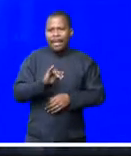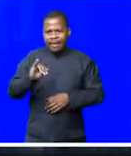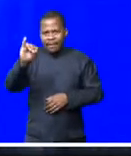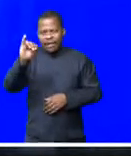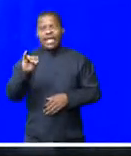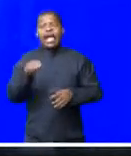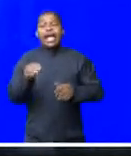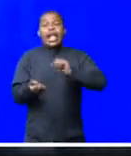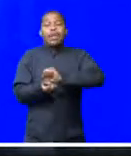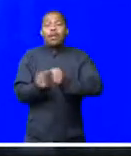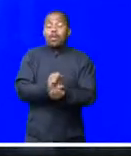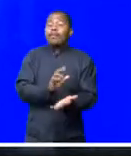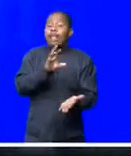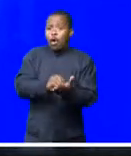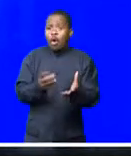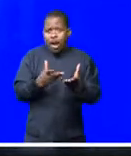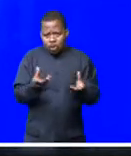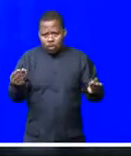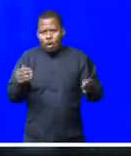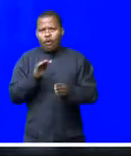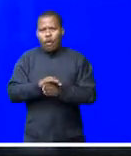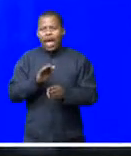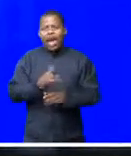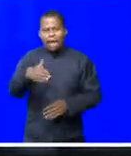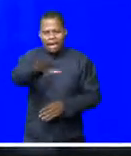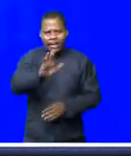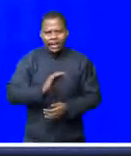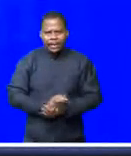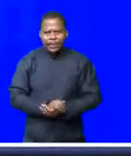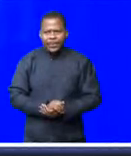tetinkinga letiwakhungathile letinganakeki.